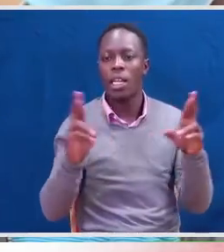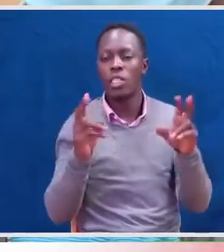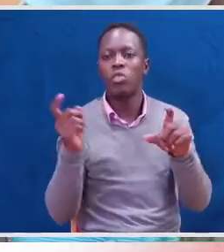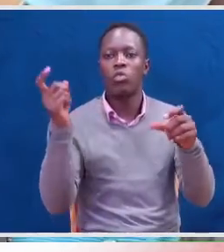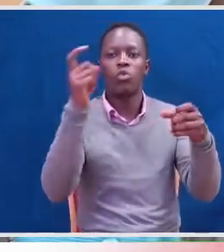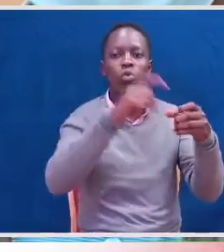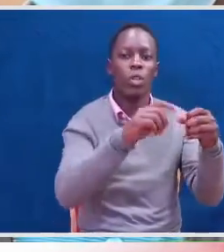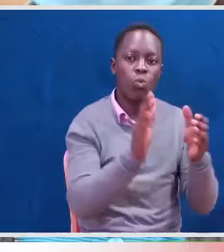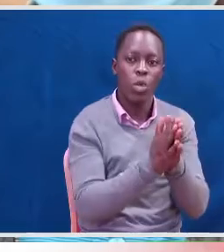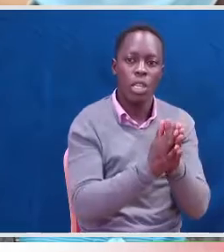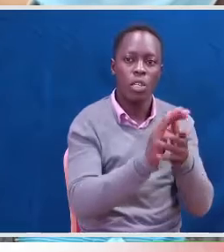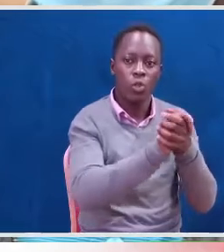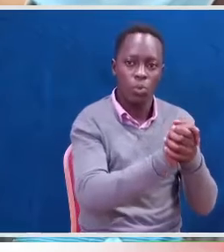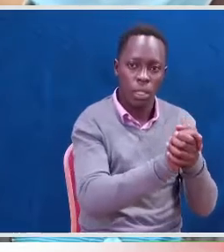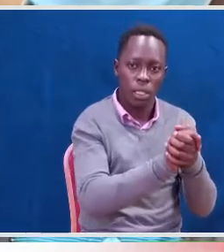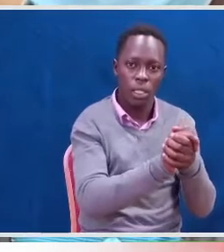with Jubilee,